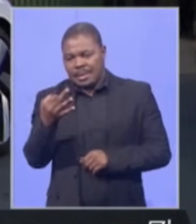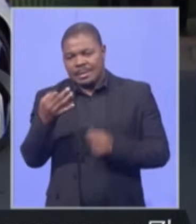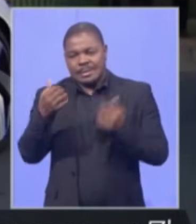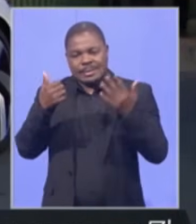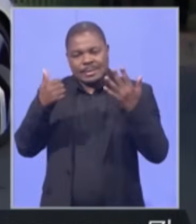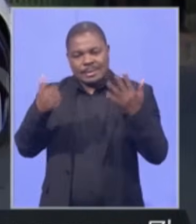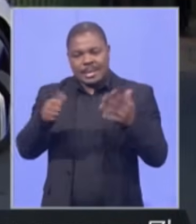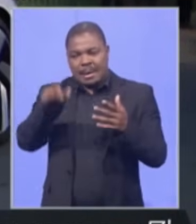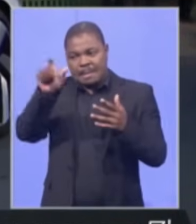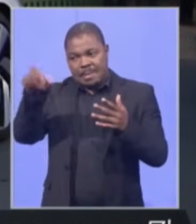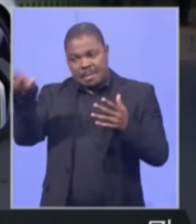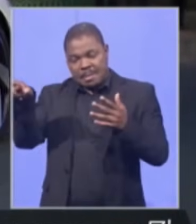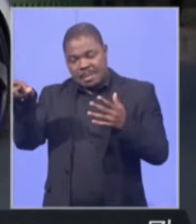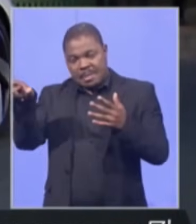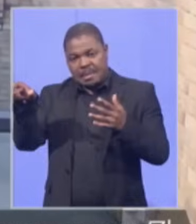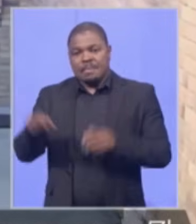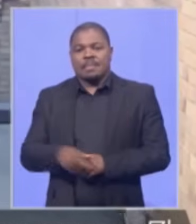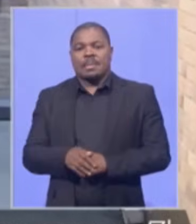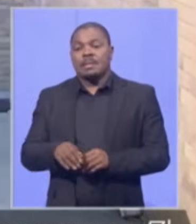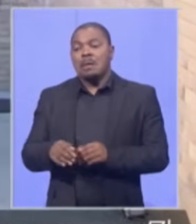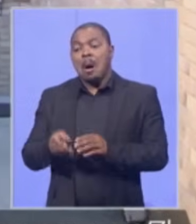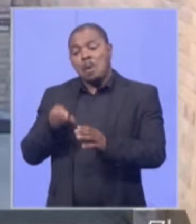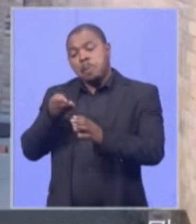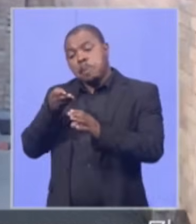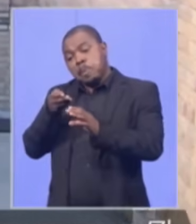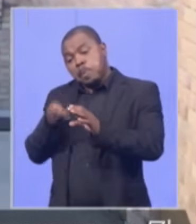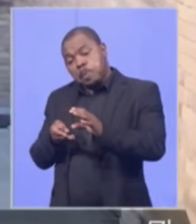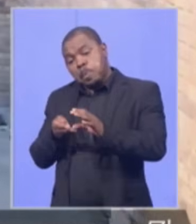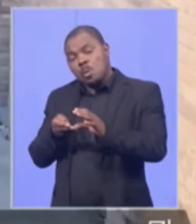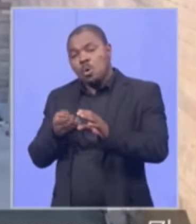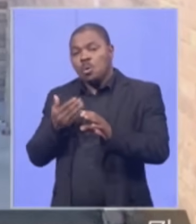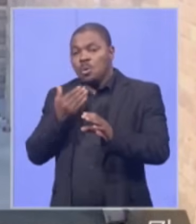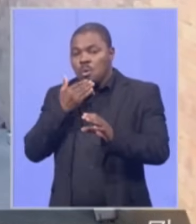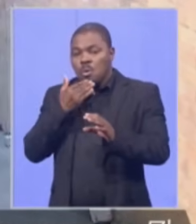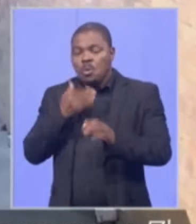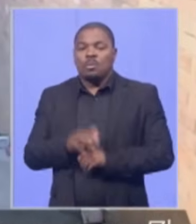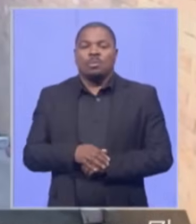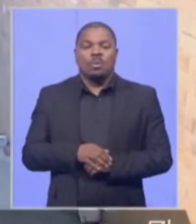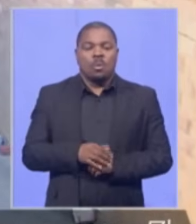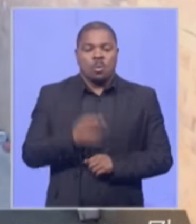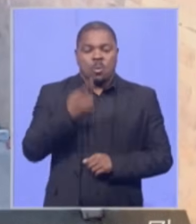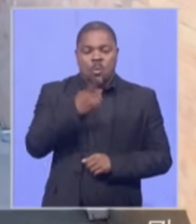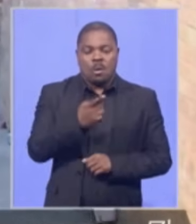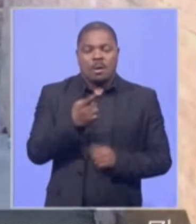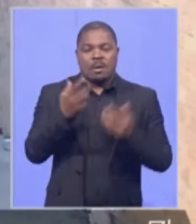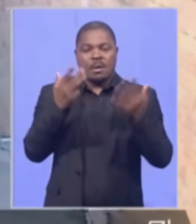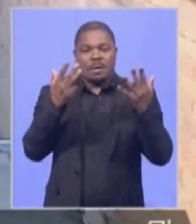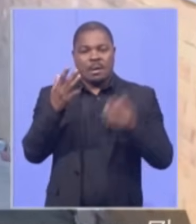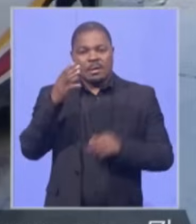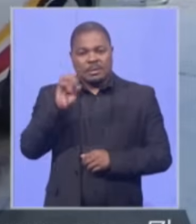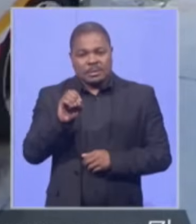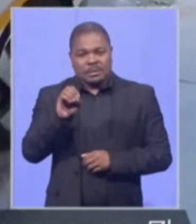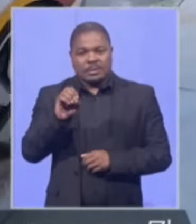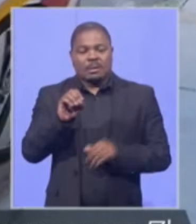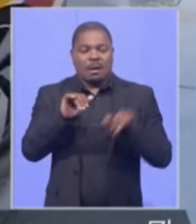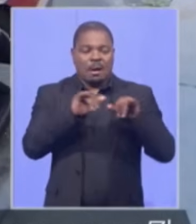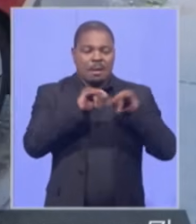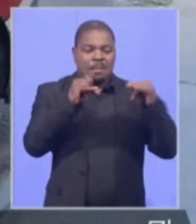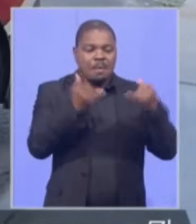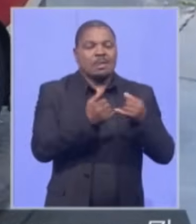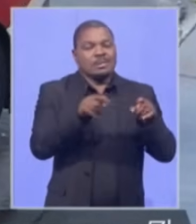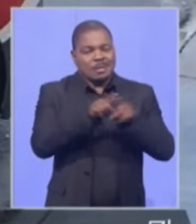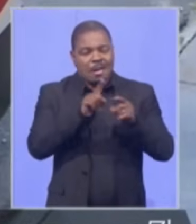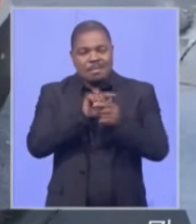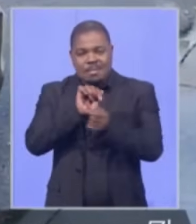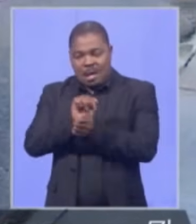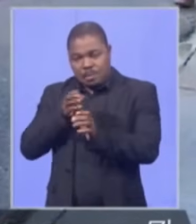17,136 suspects. This includes the 119 corporate